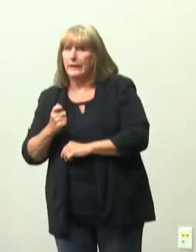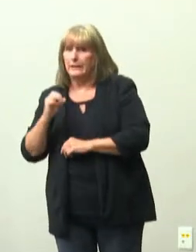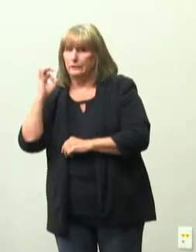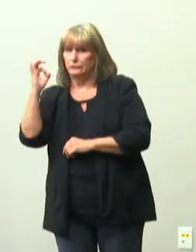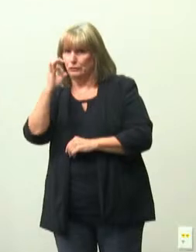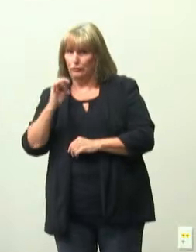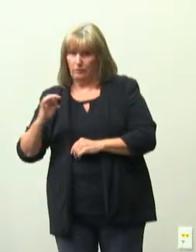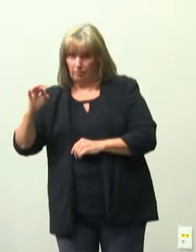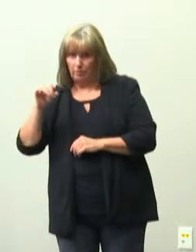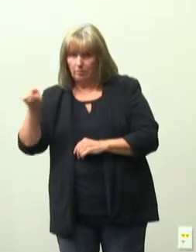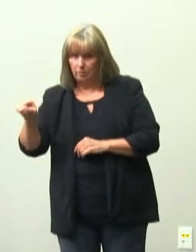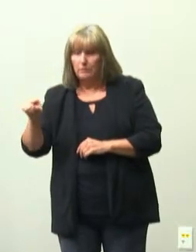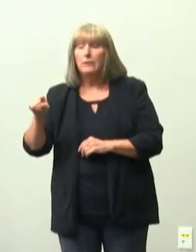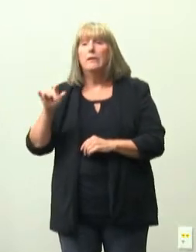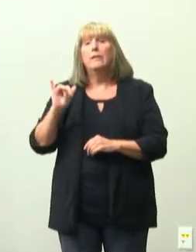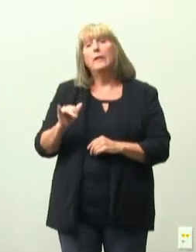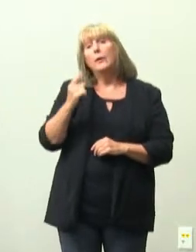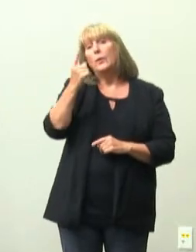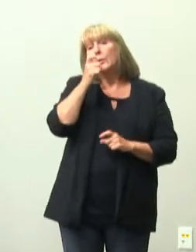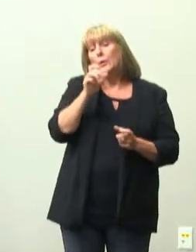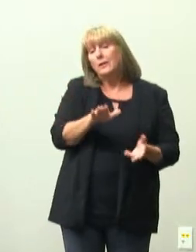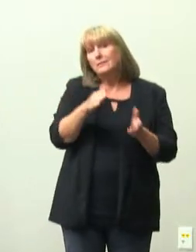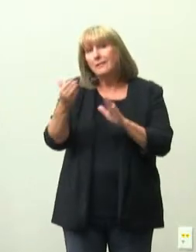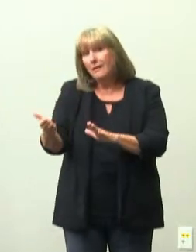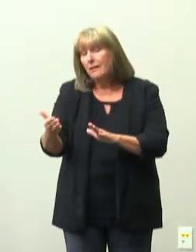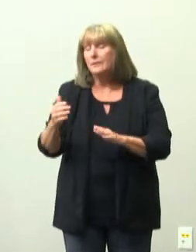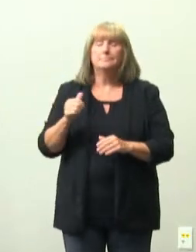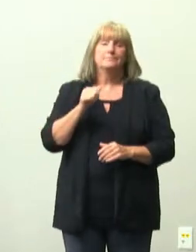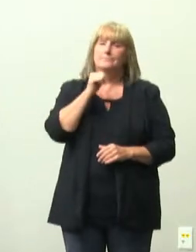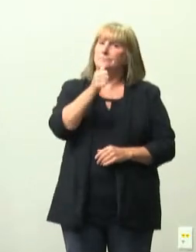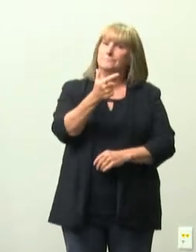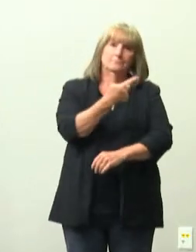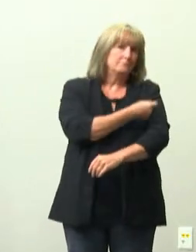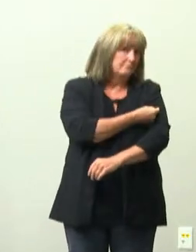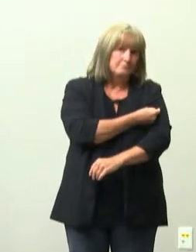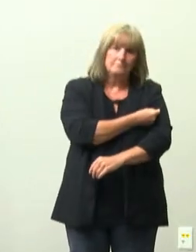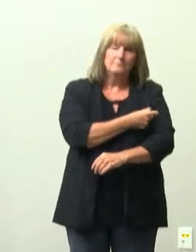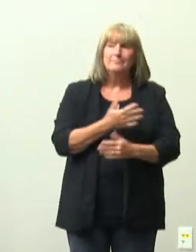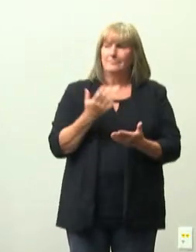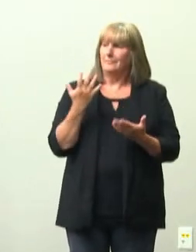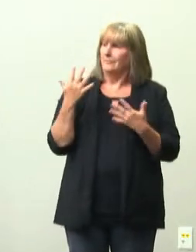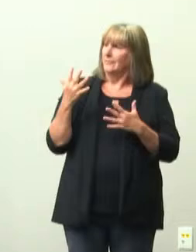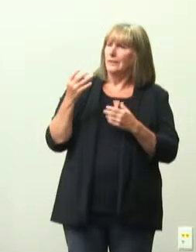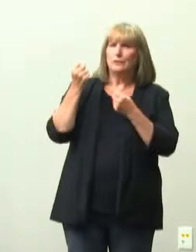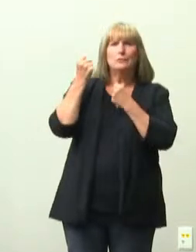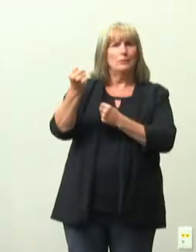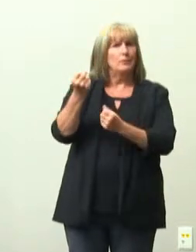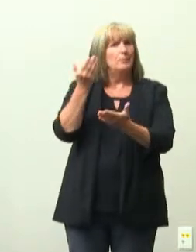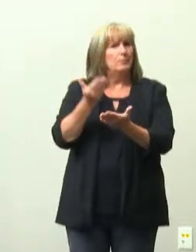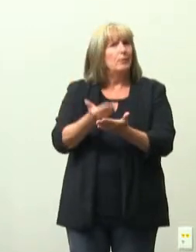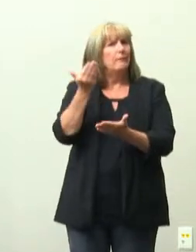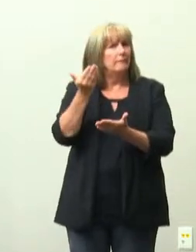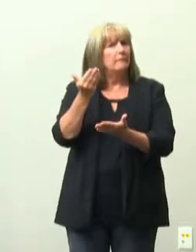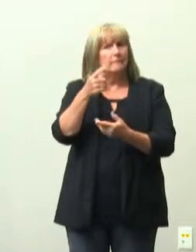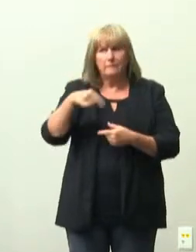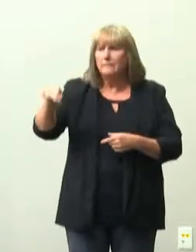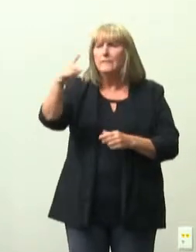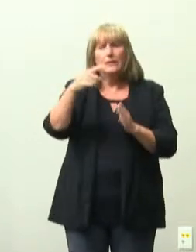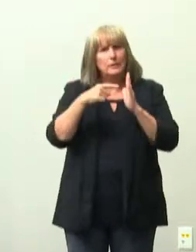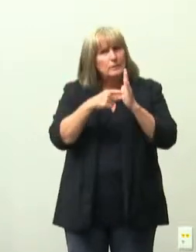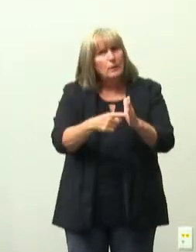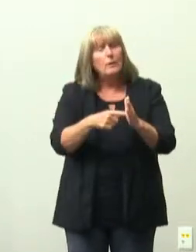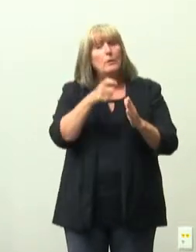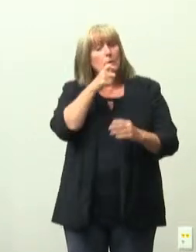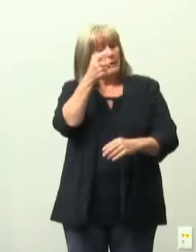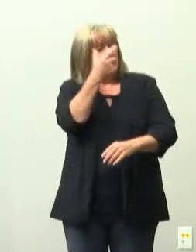being hospitalized was not vaccinated. There is strong evidence that people who are vaccinated will experience